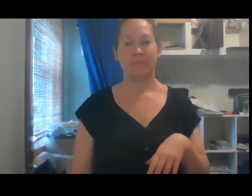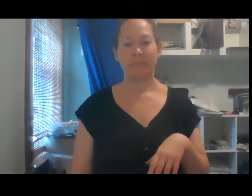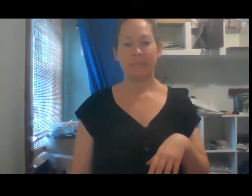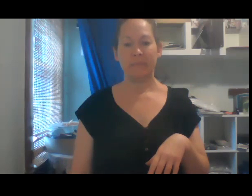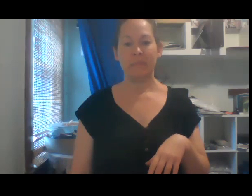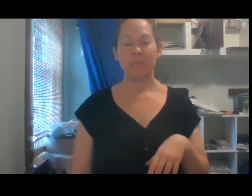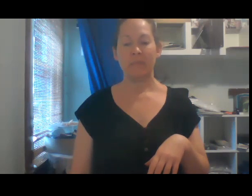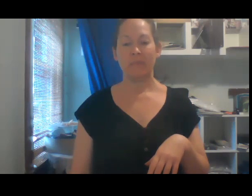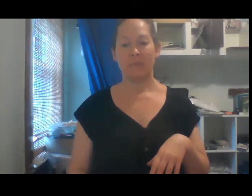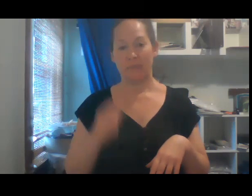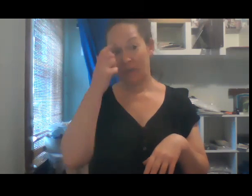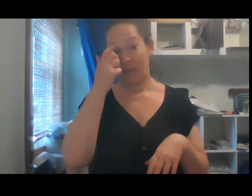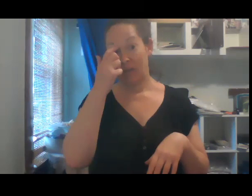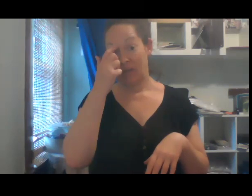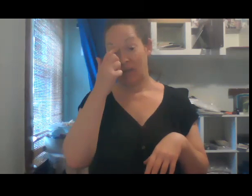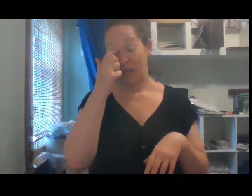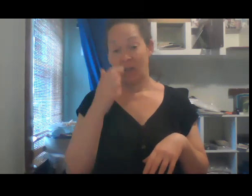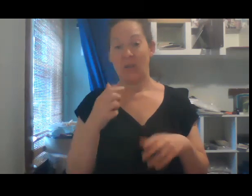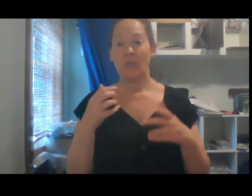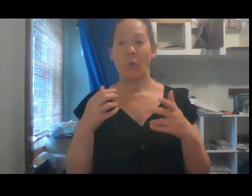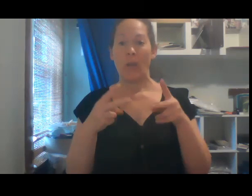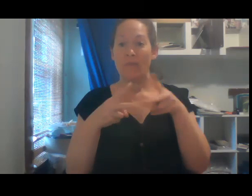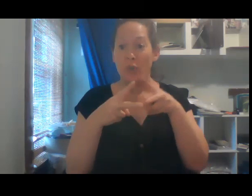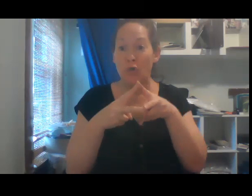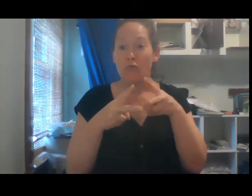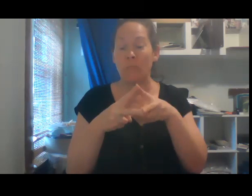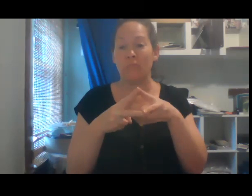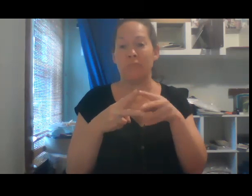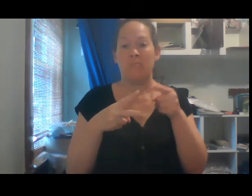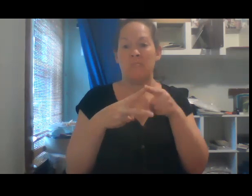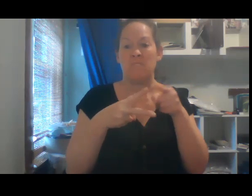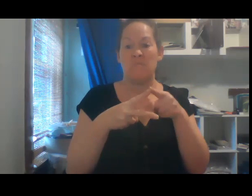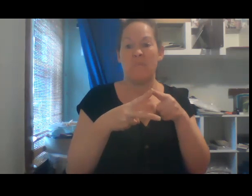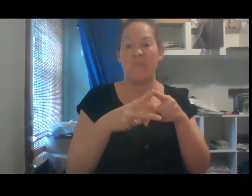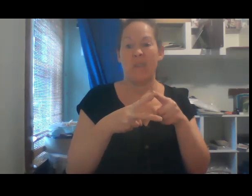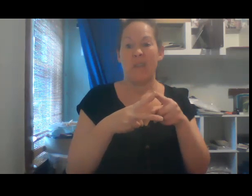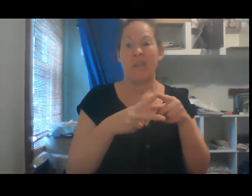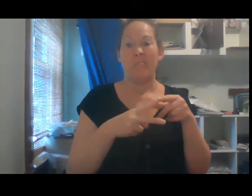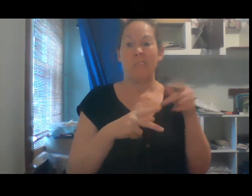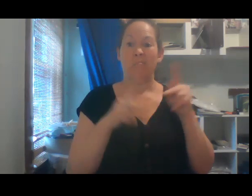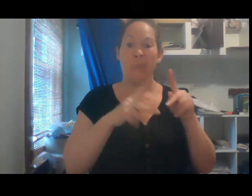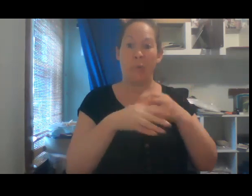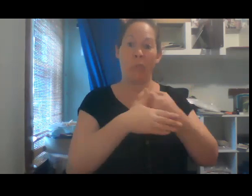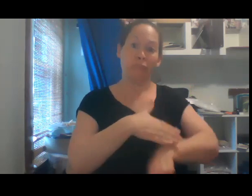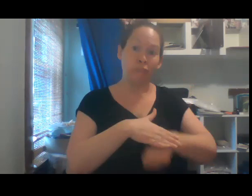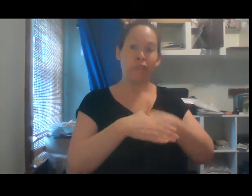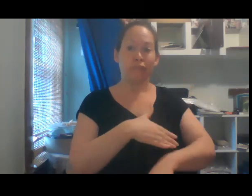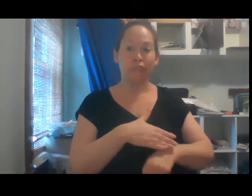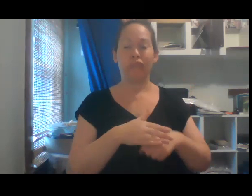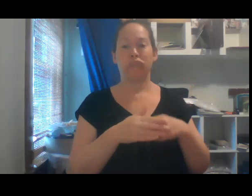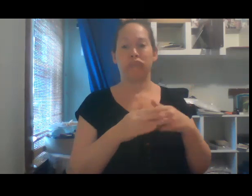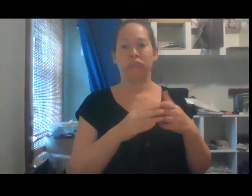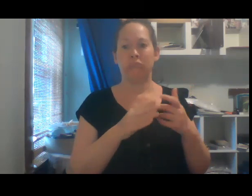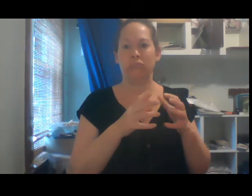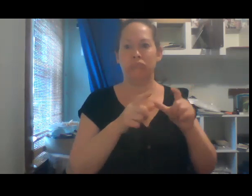of procreation, the population doubling time. The animals in the environment